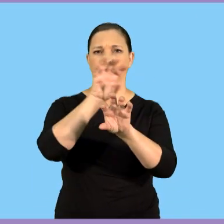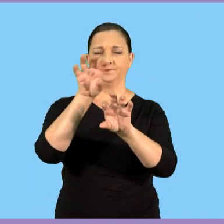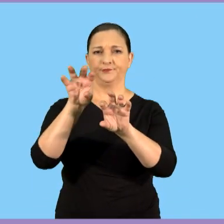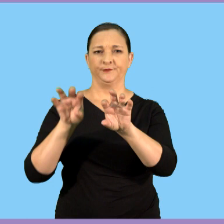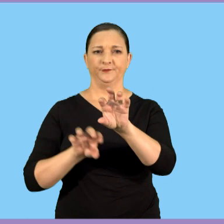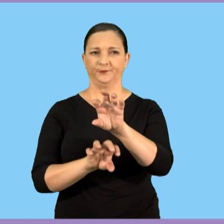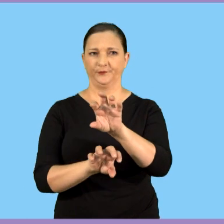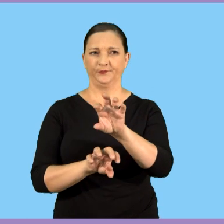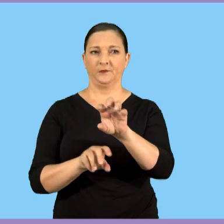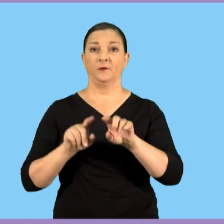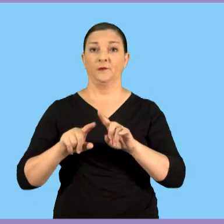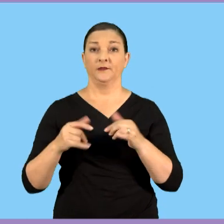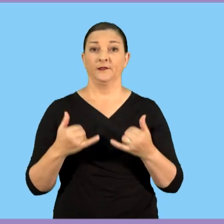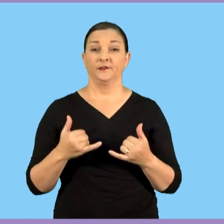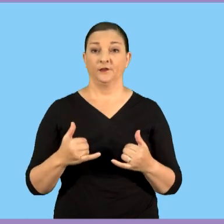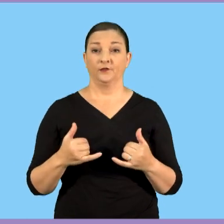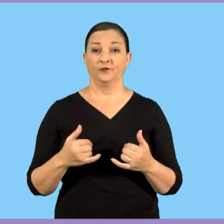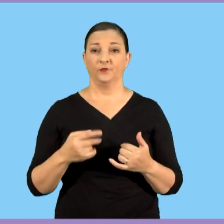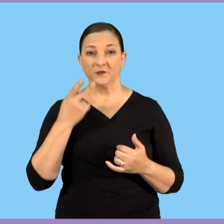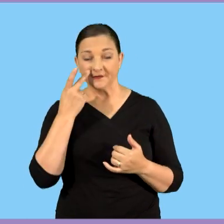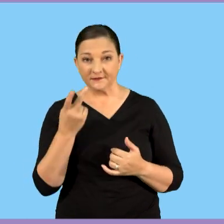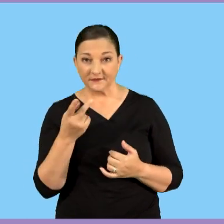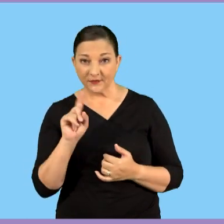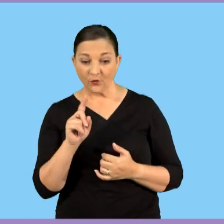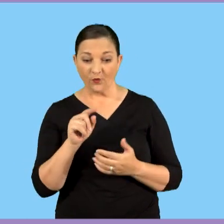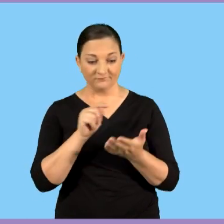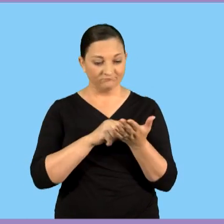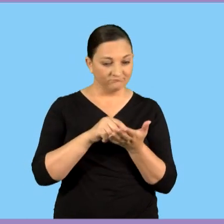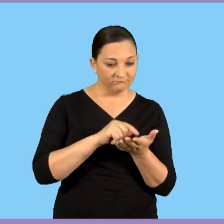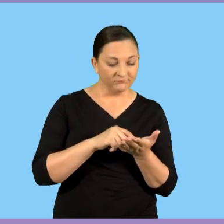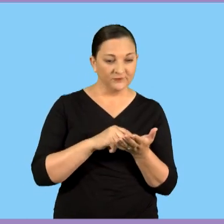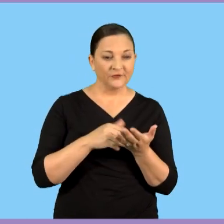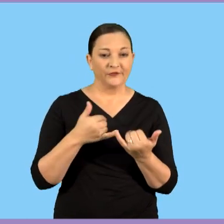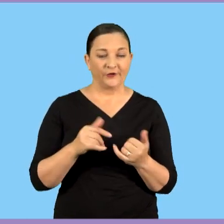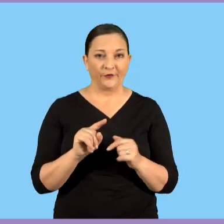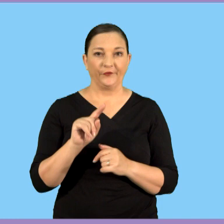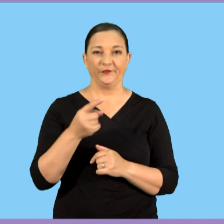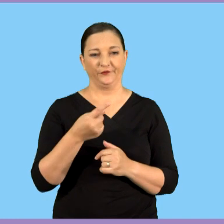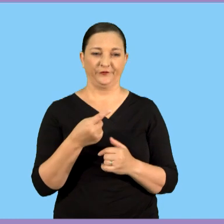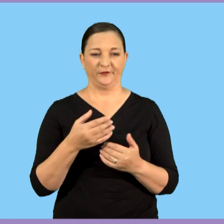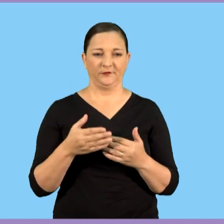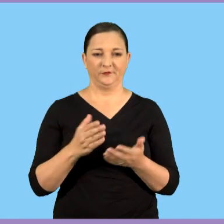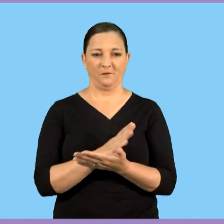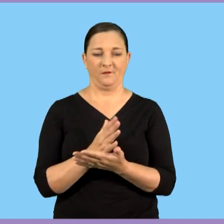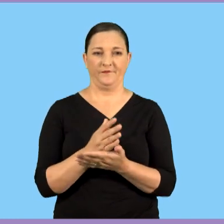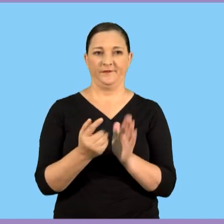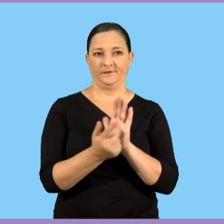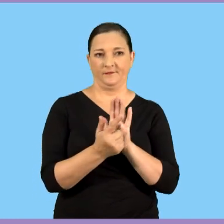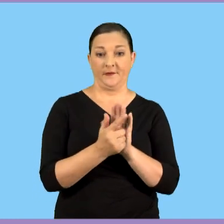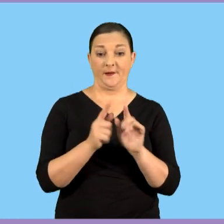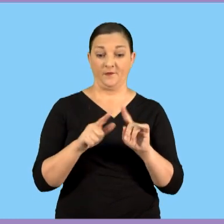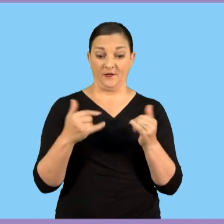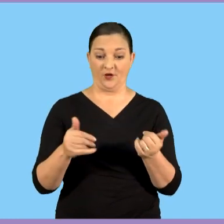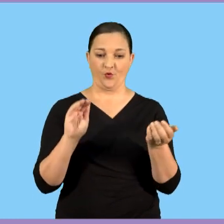the first section of our lesson, and that is calculations with integers. We're first going to start with